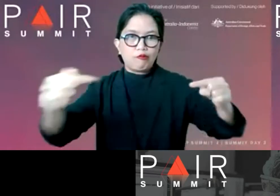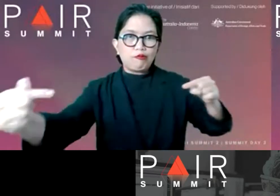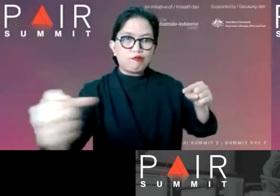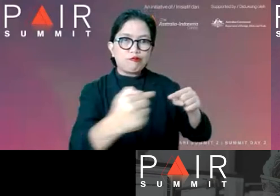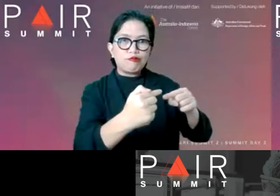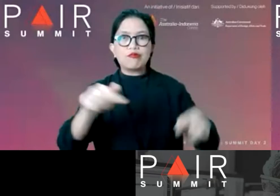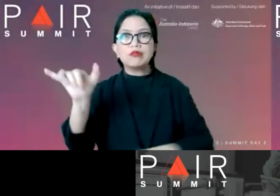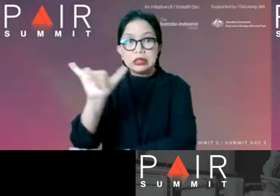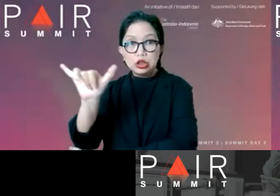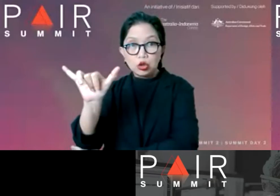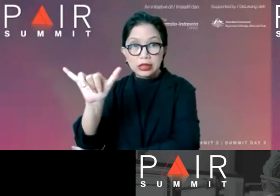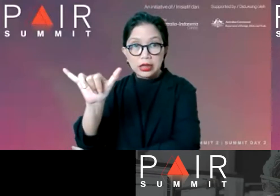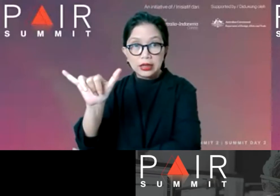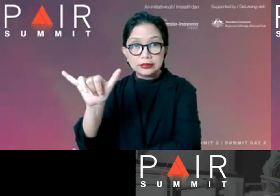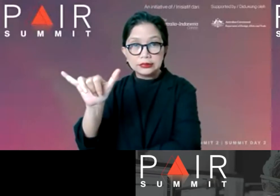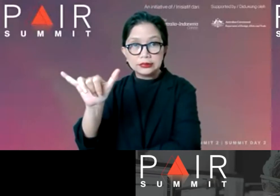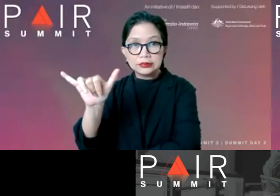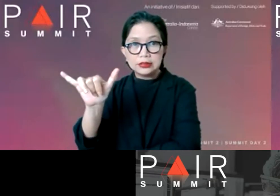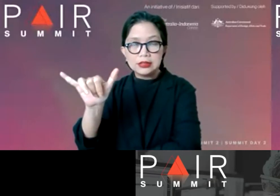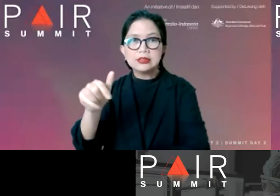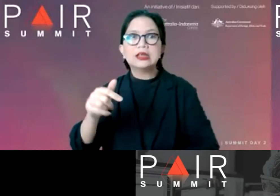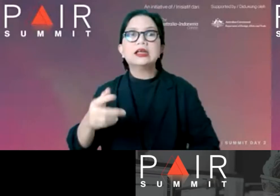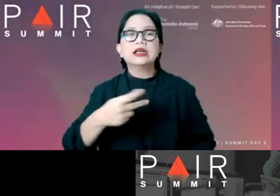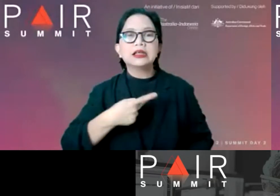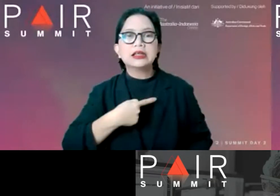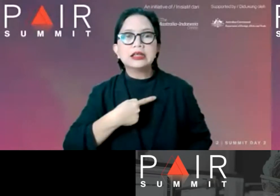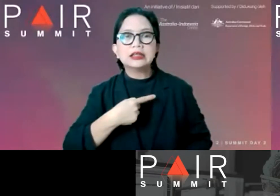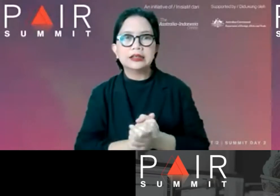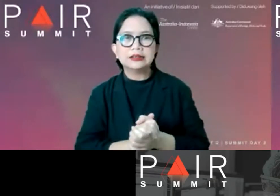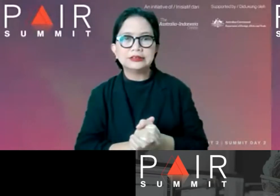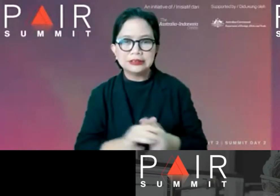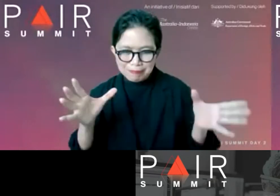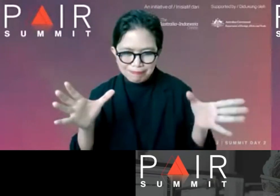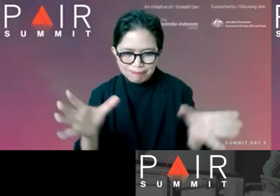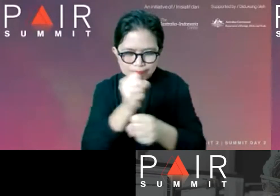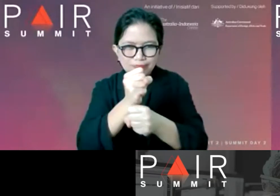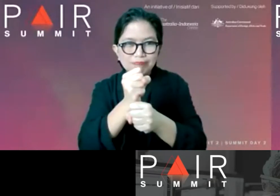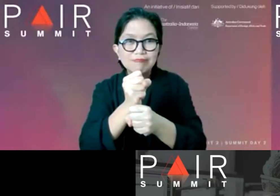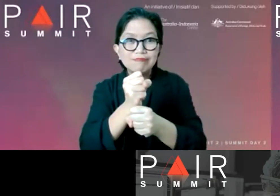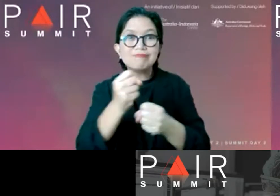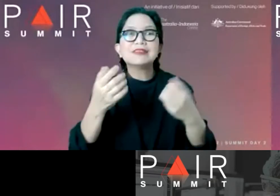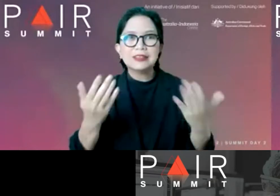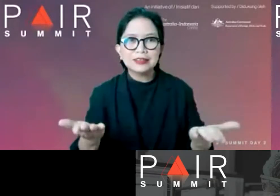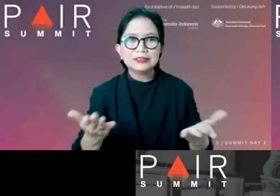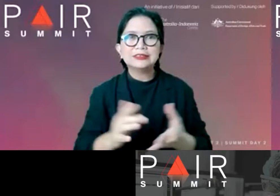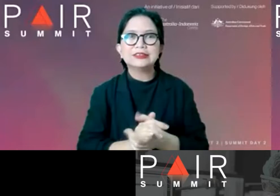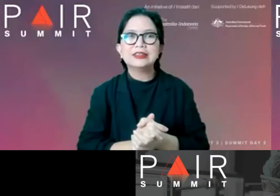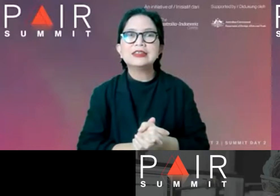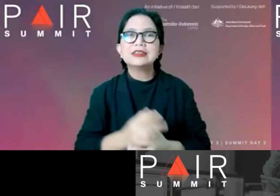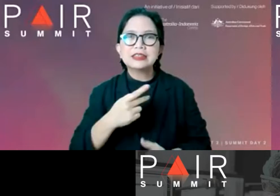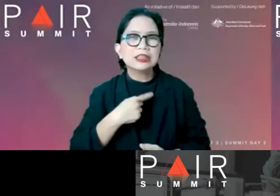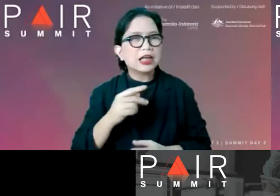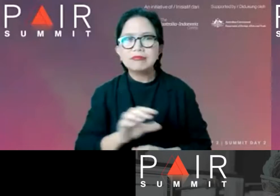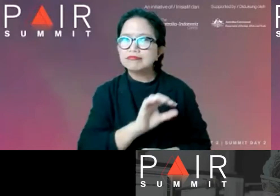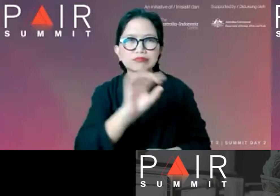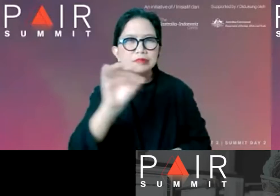we summarize our finding into some reasons or some aspect